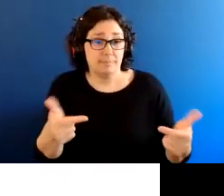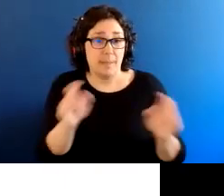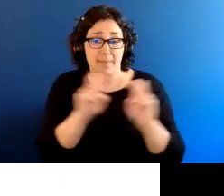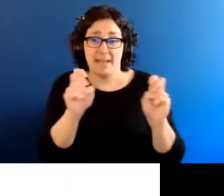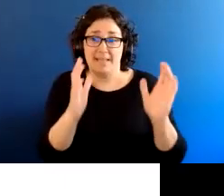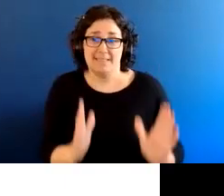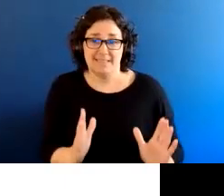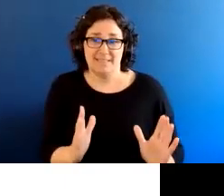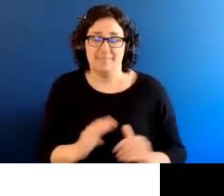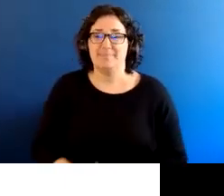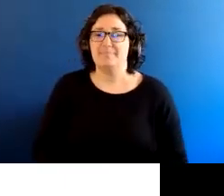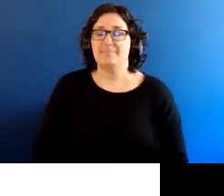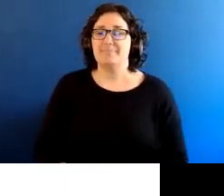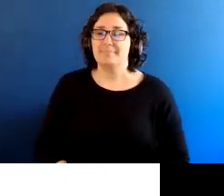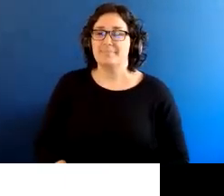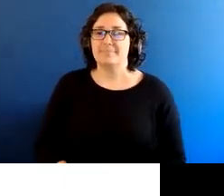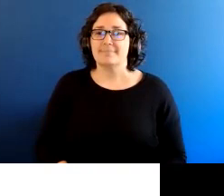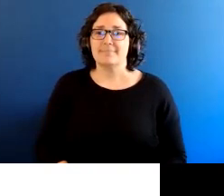panelists.